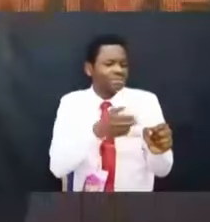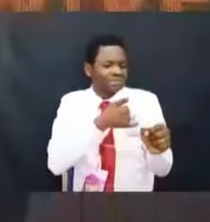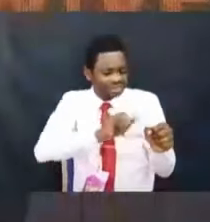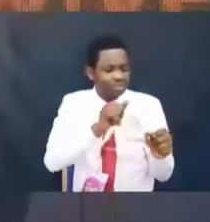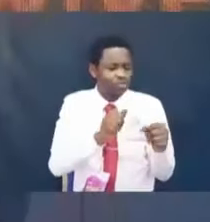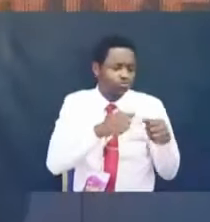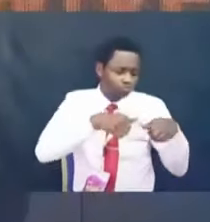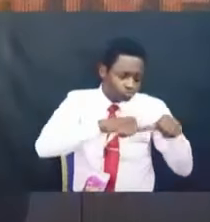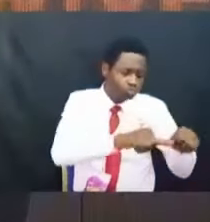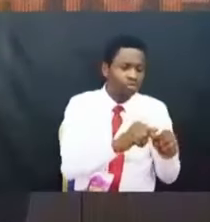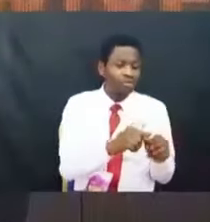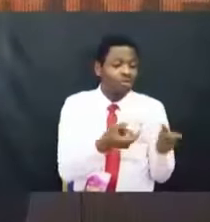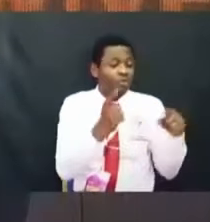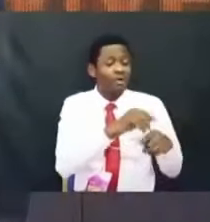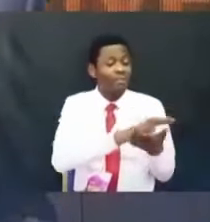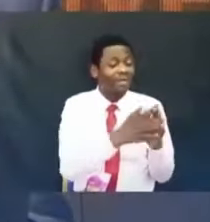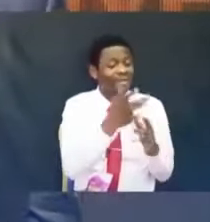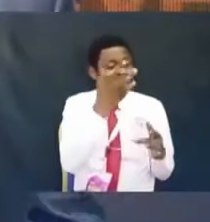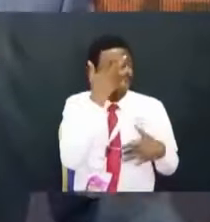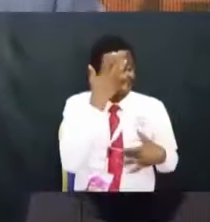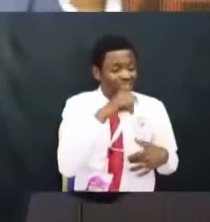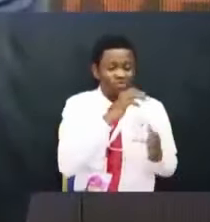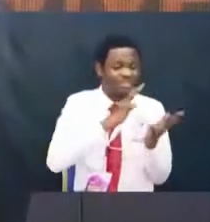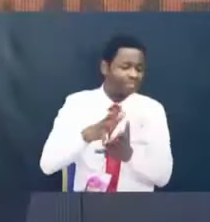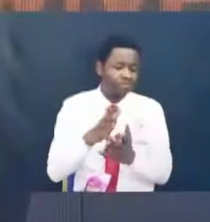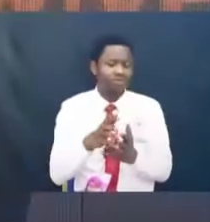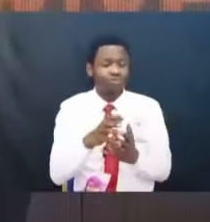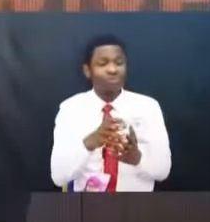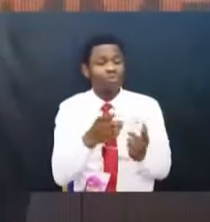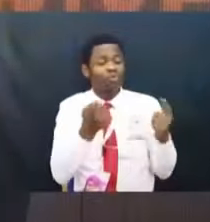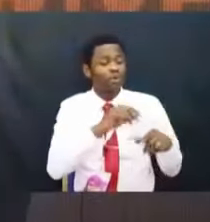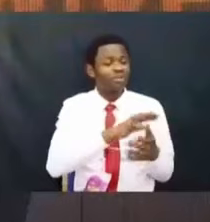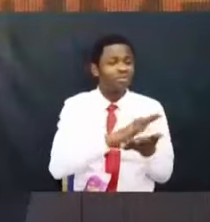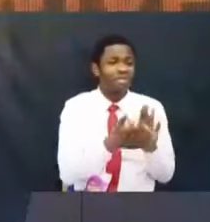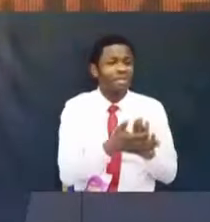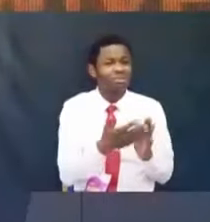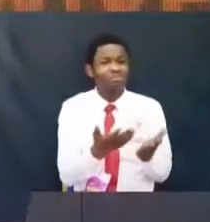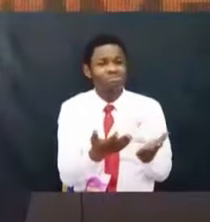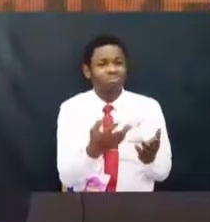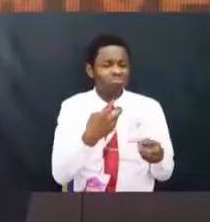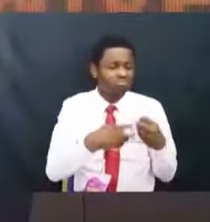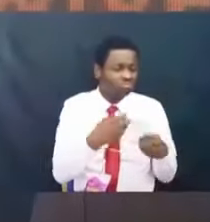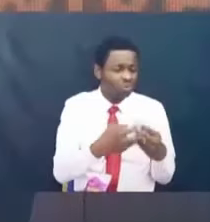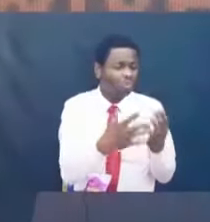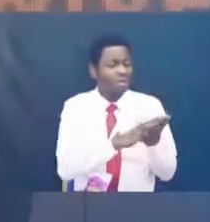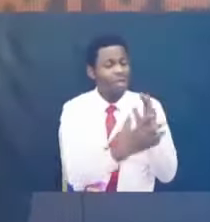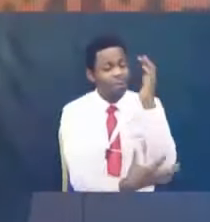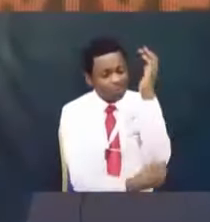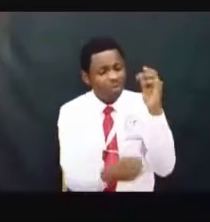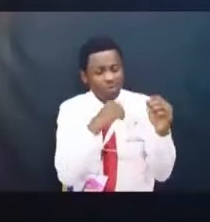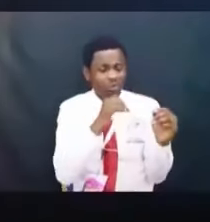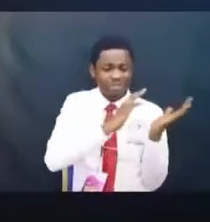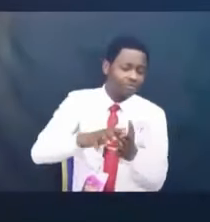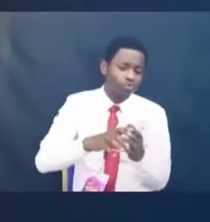They are loyal to you. They will not withdraw from you when you become poor, they are loyal to